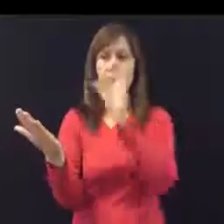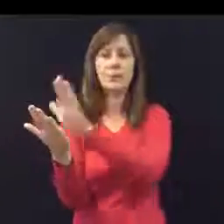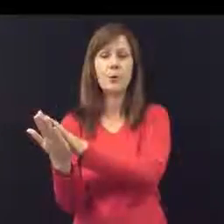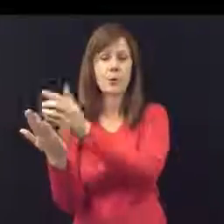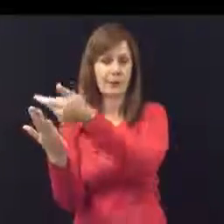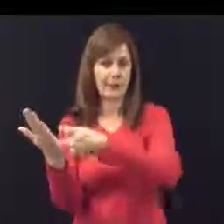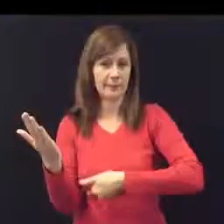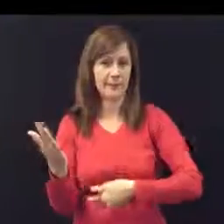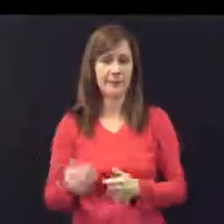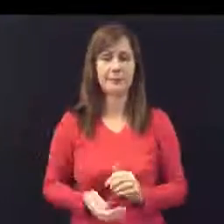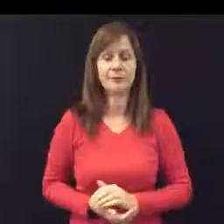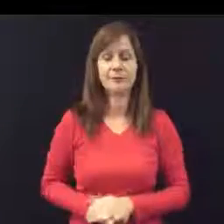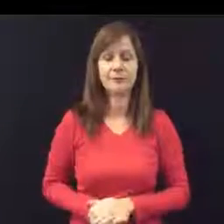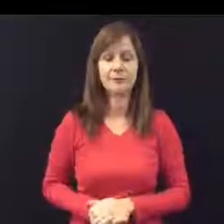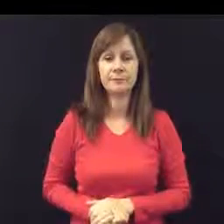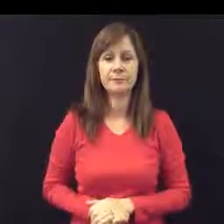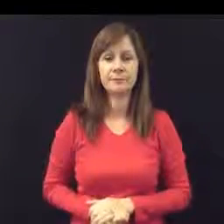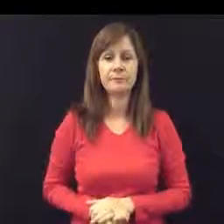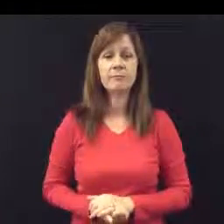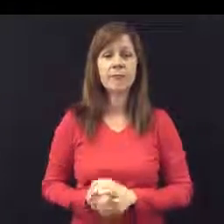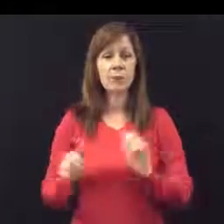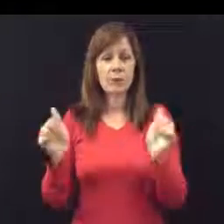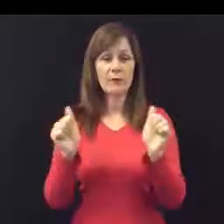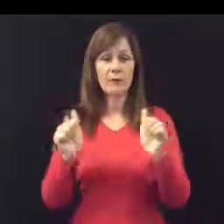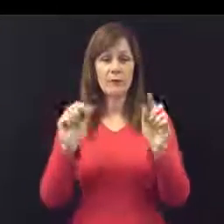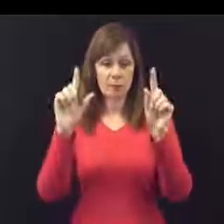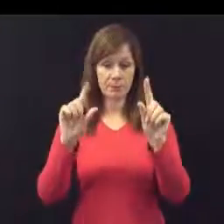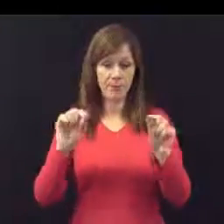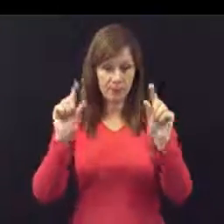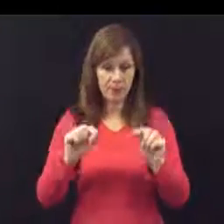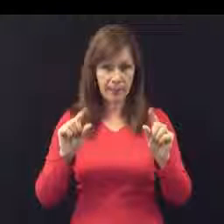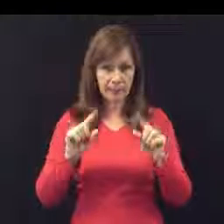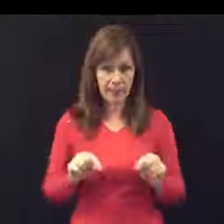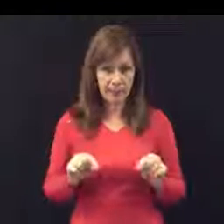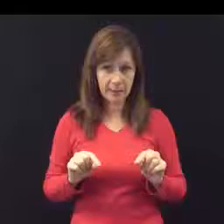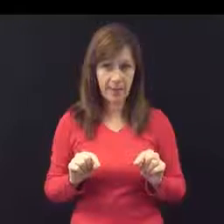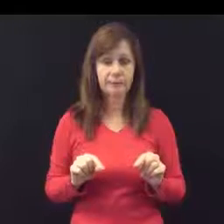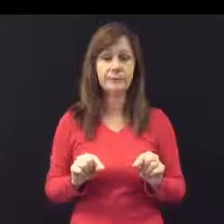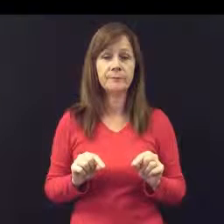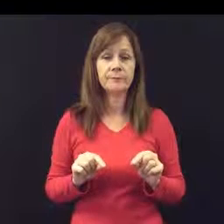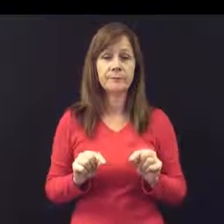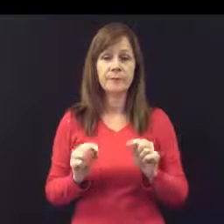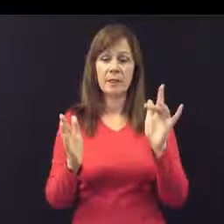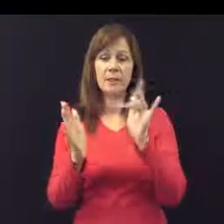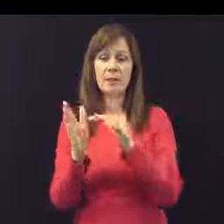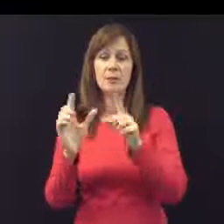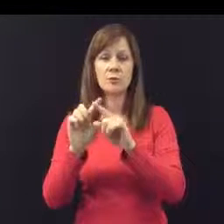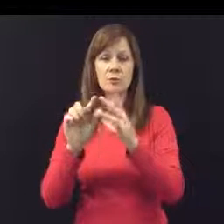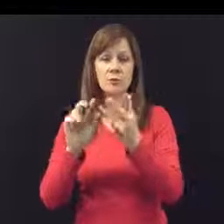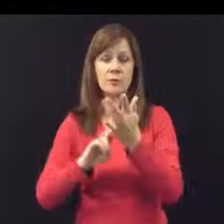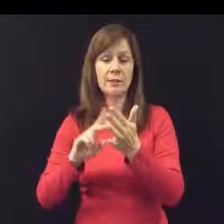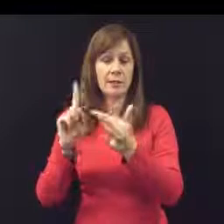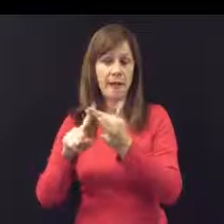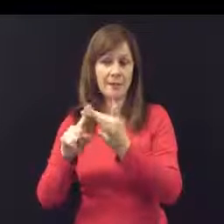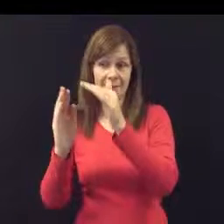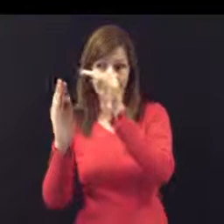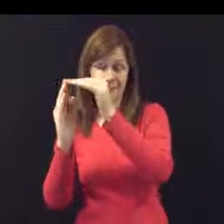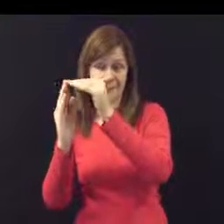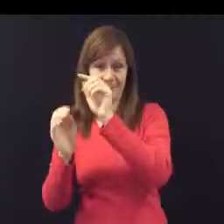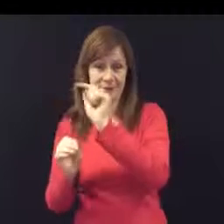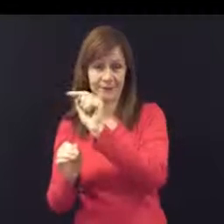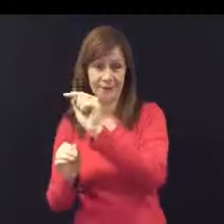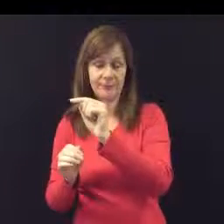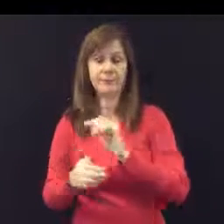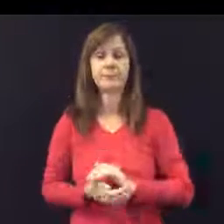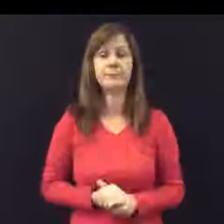plus buttons, or tap on the Add All Songs button to add all the songs from that album to your playlist. When you're happy that